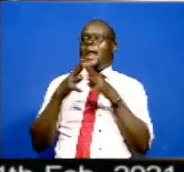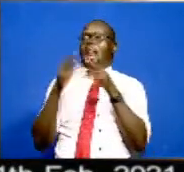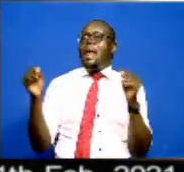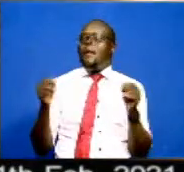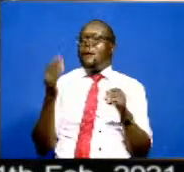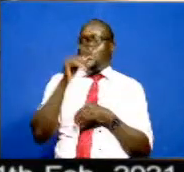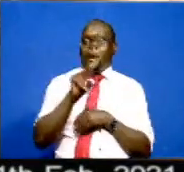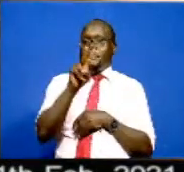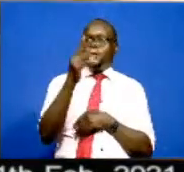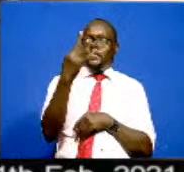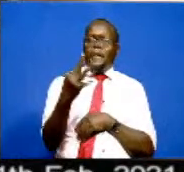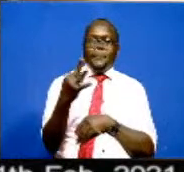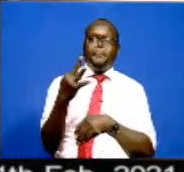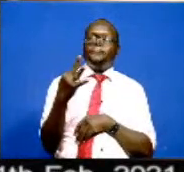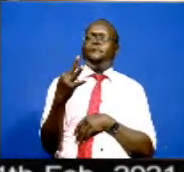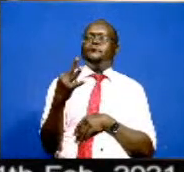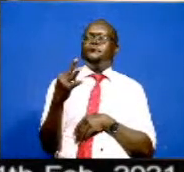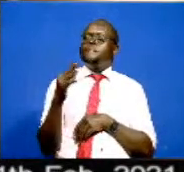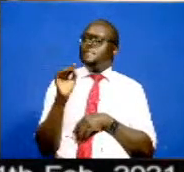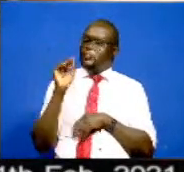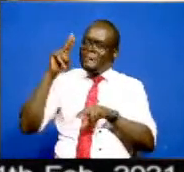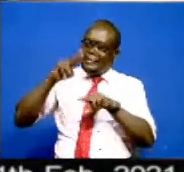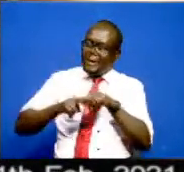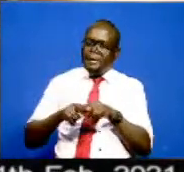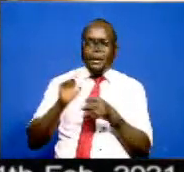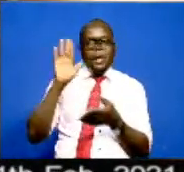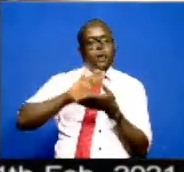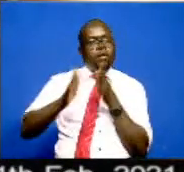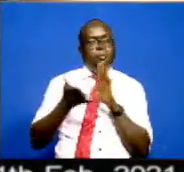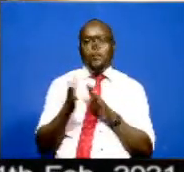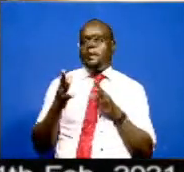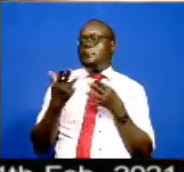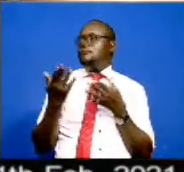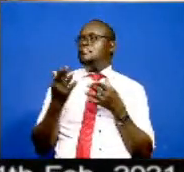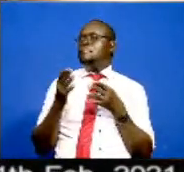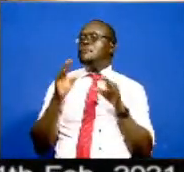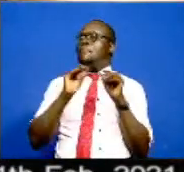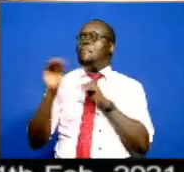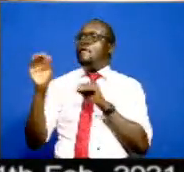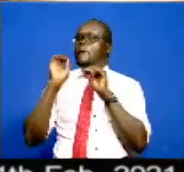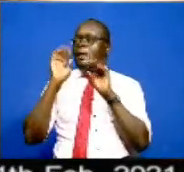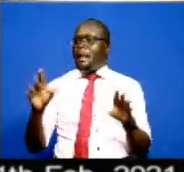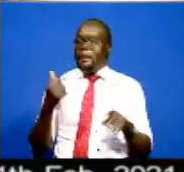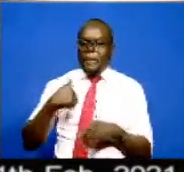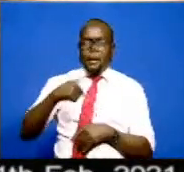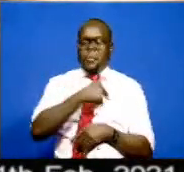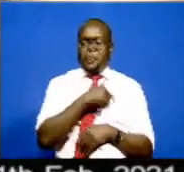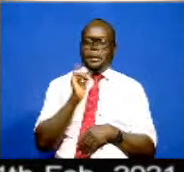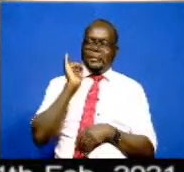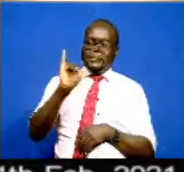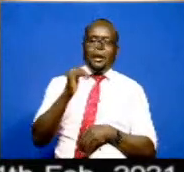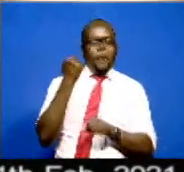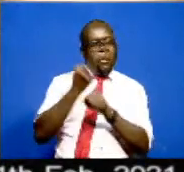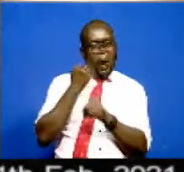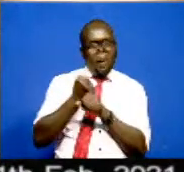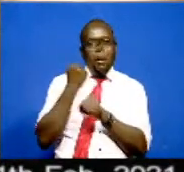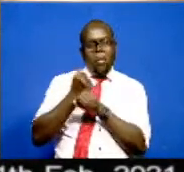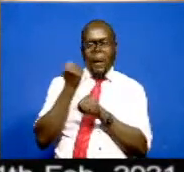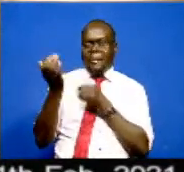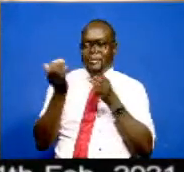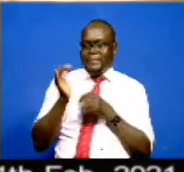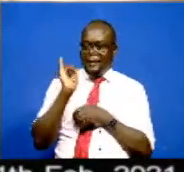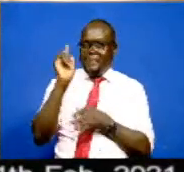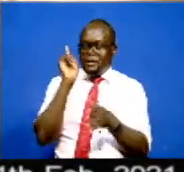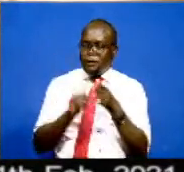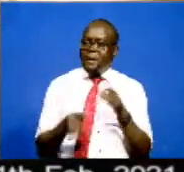2:30, we have been here, seated here. No one has glued us on these chairs. We are here to do business. So that is what I